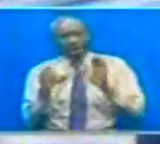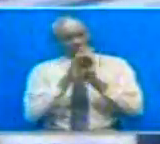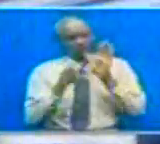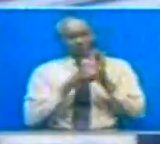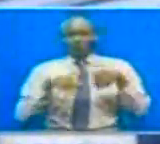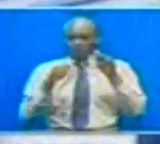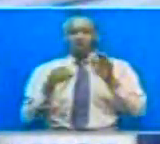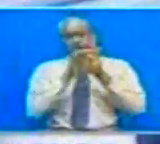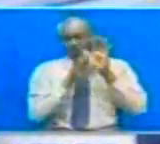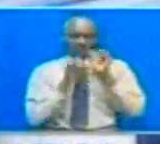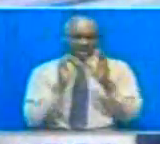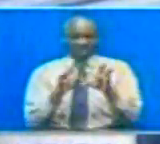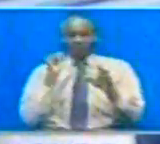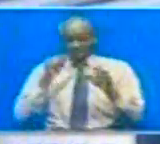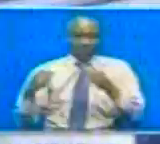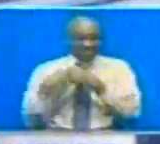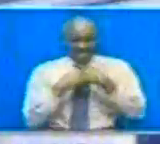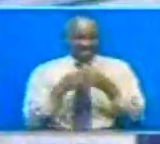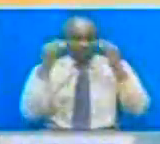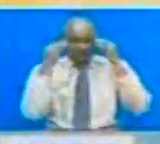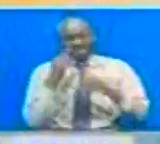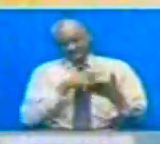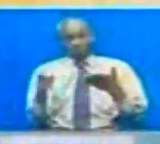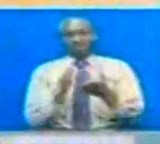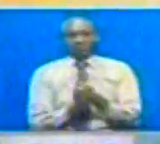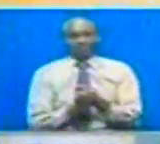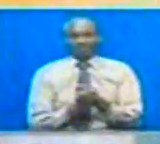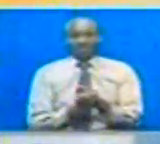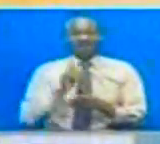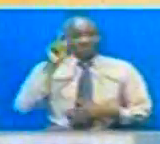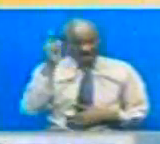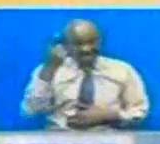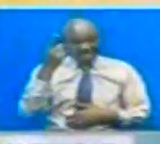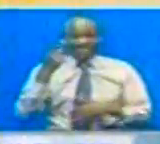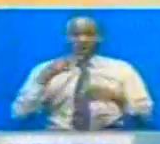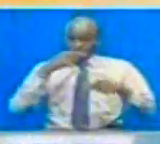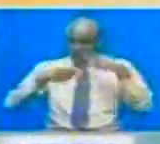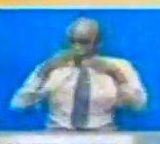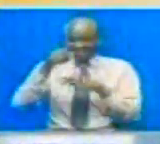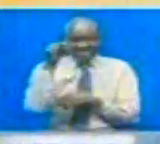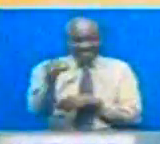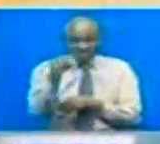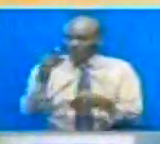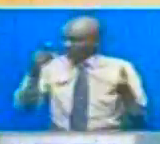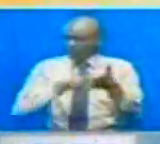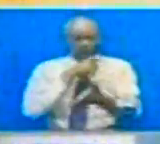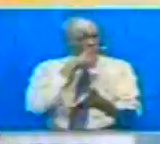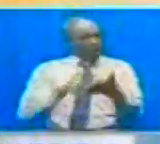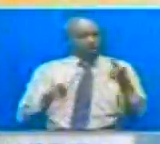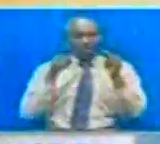unconstitutional and plans to challenge it in court this week. First, on the issue of the process. The process was wrong,